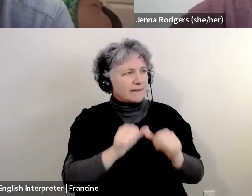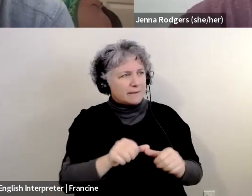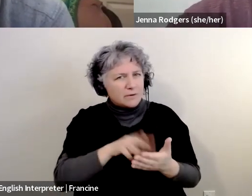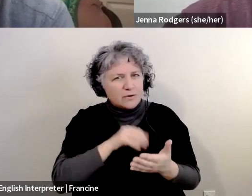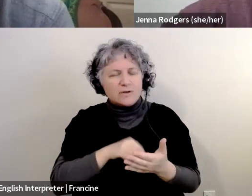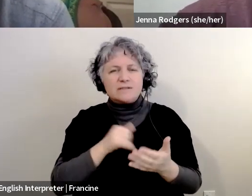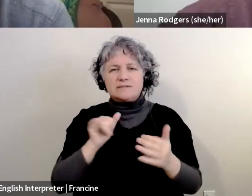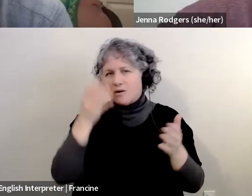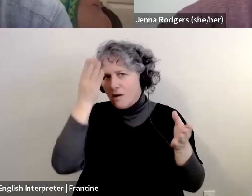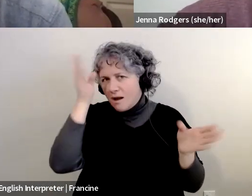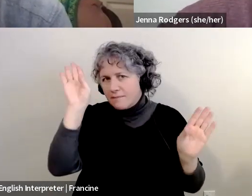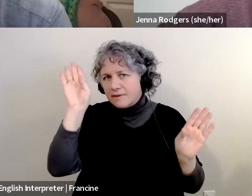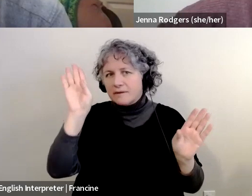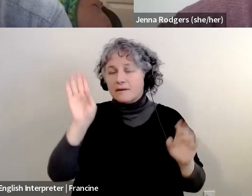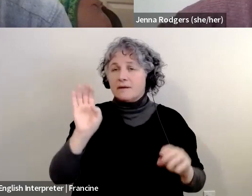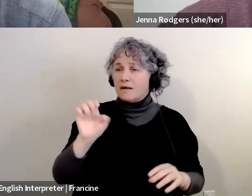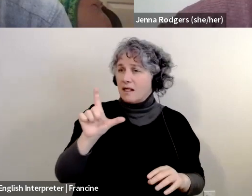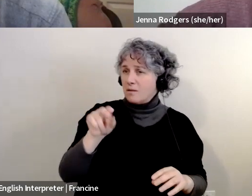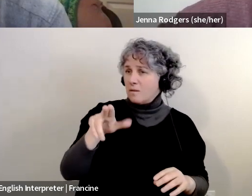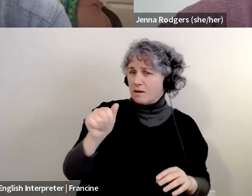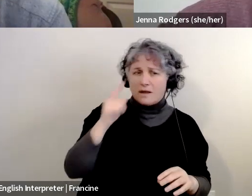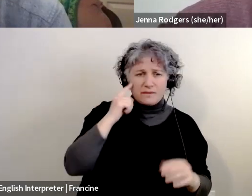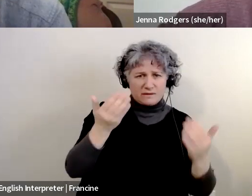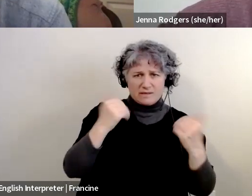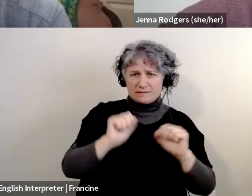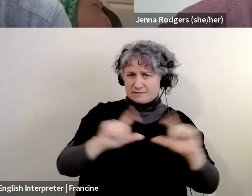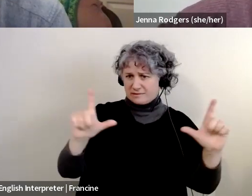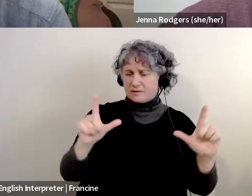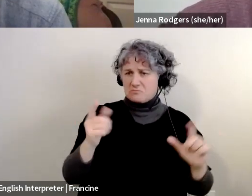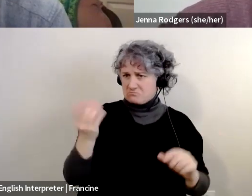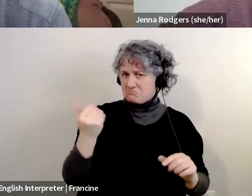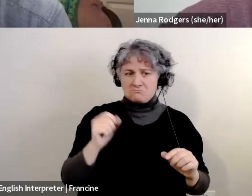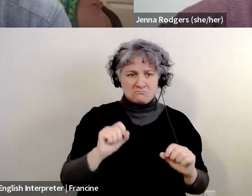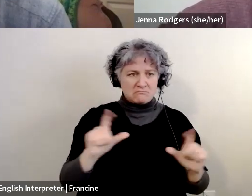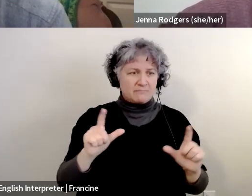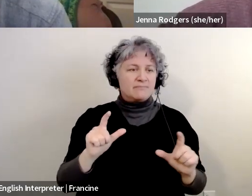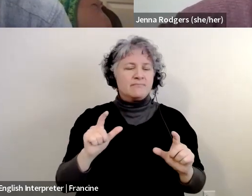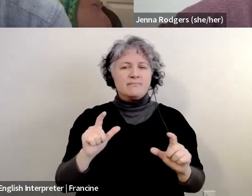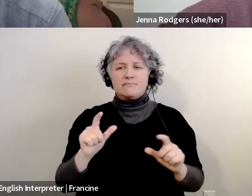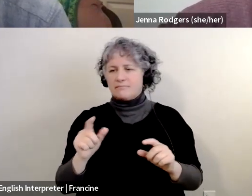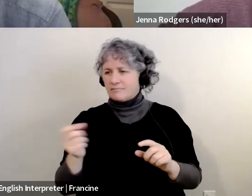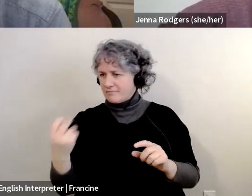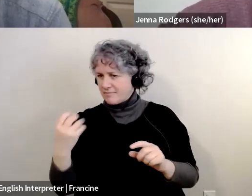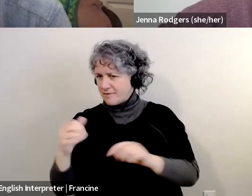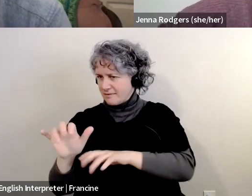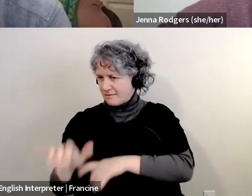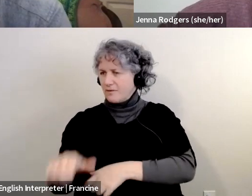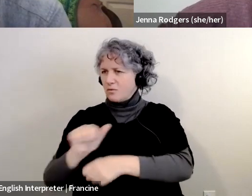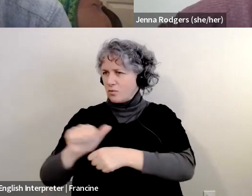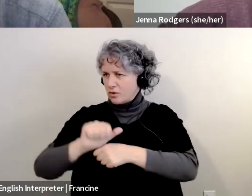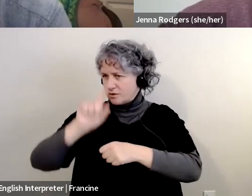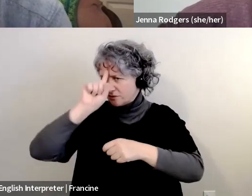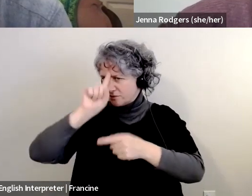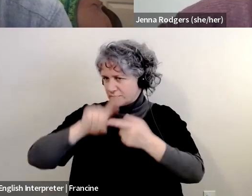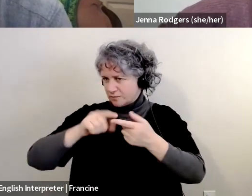open. And Ilona, I think we can go into the next slide. Work to listen and notice things,